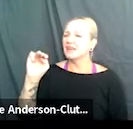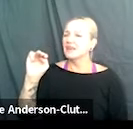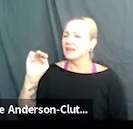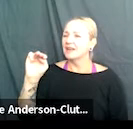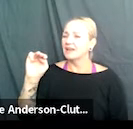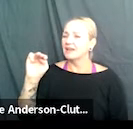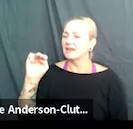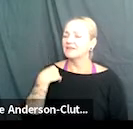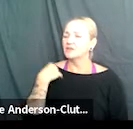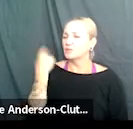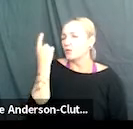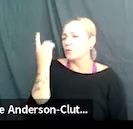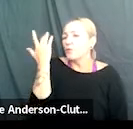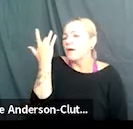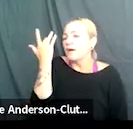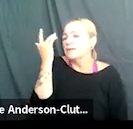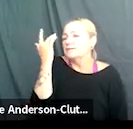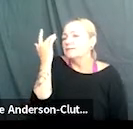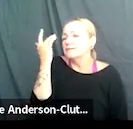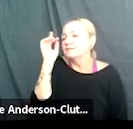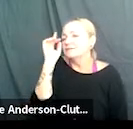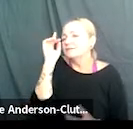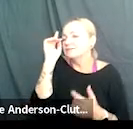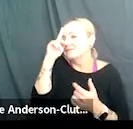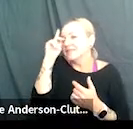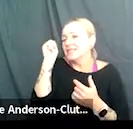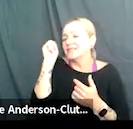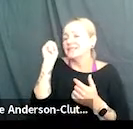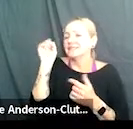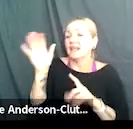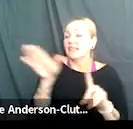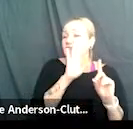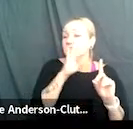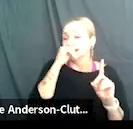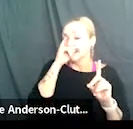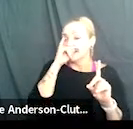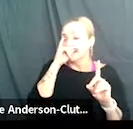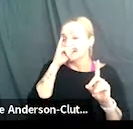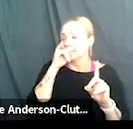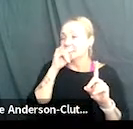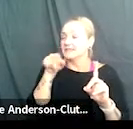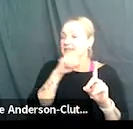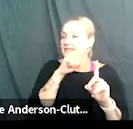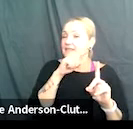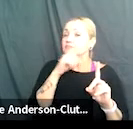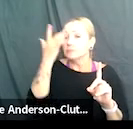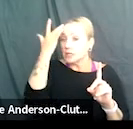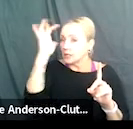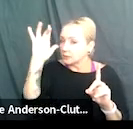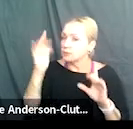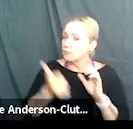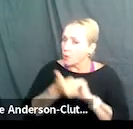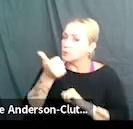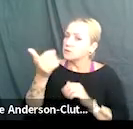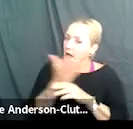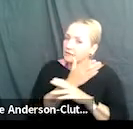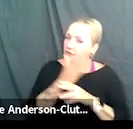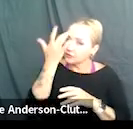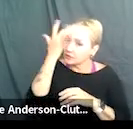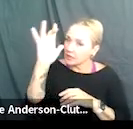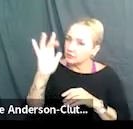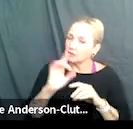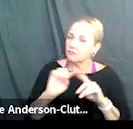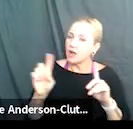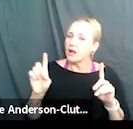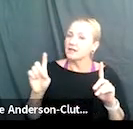suddenly be completely unable to do anything, not just talk, but even move sometimes, to the point that people raise the question